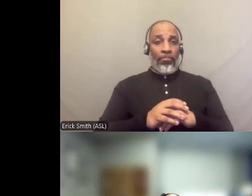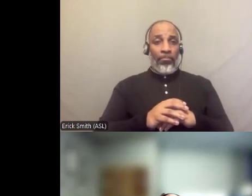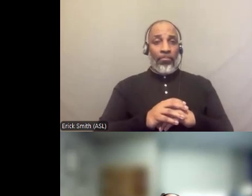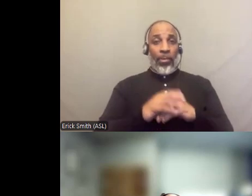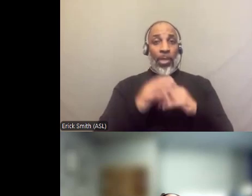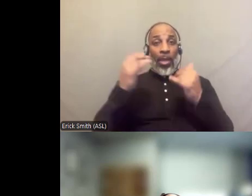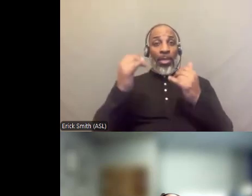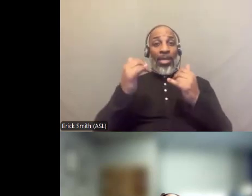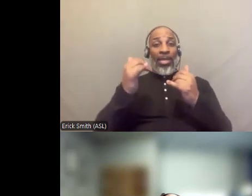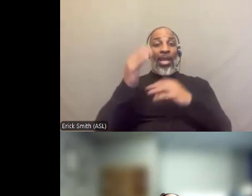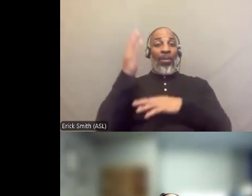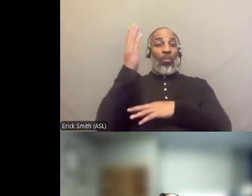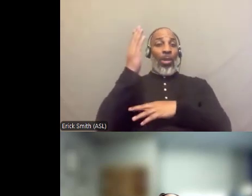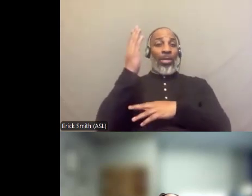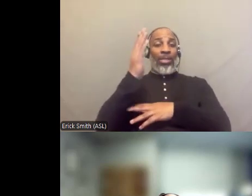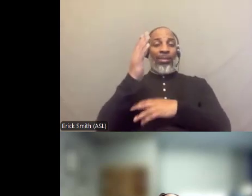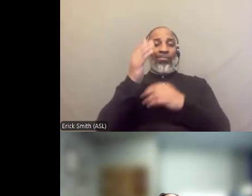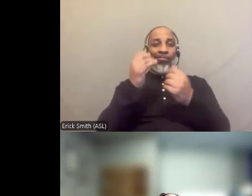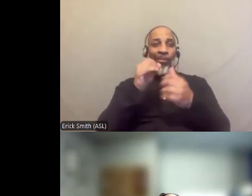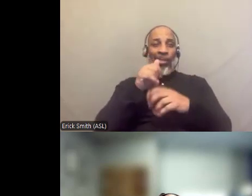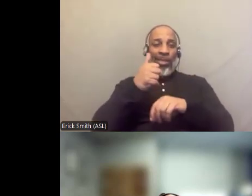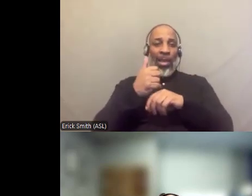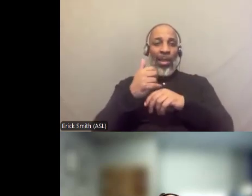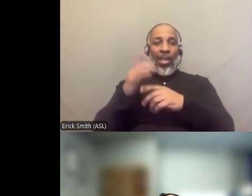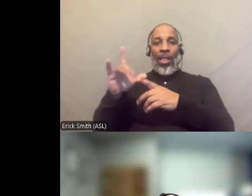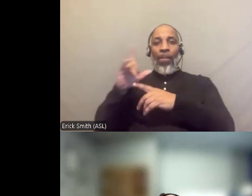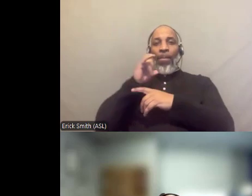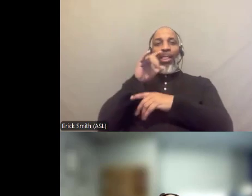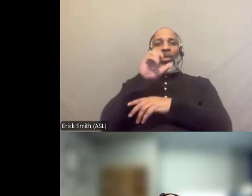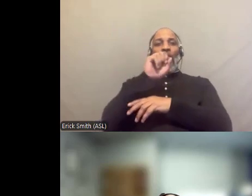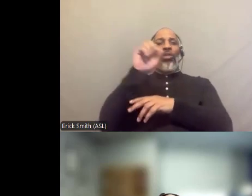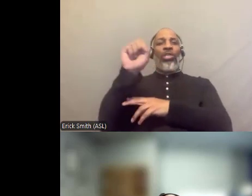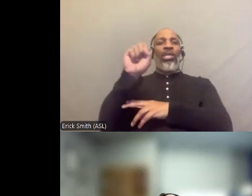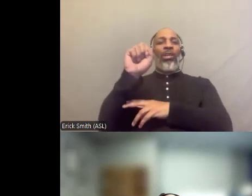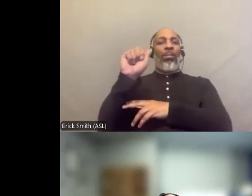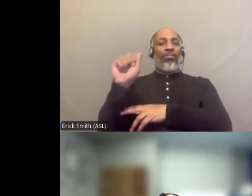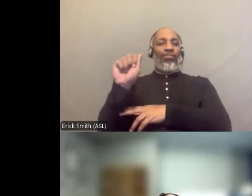Today's presentation is funded by the Social Security Administration,